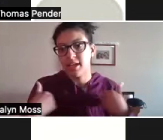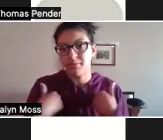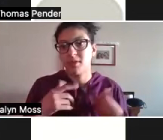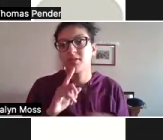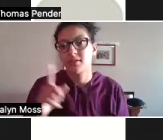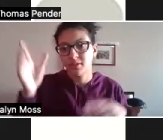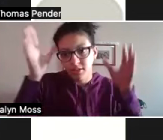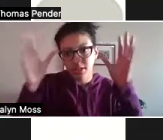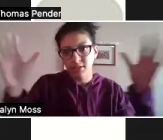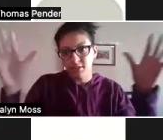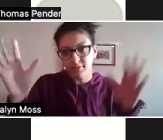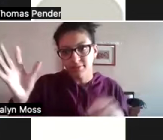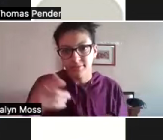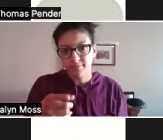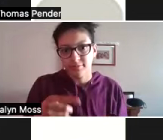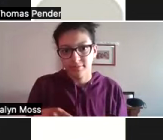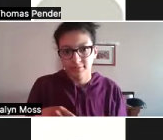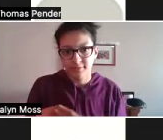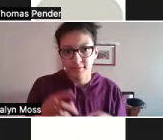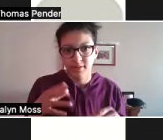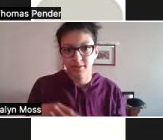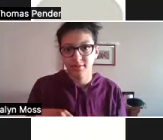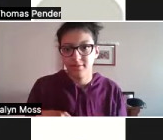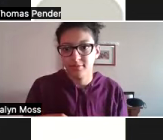So I picked the state of Michigan. The